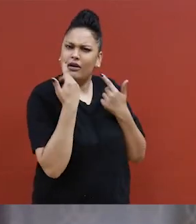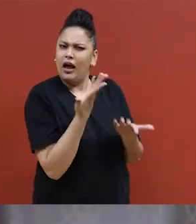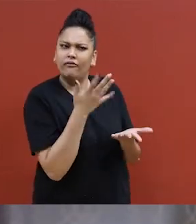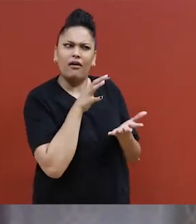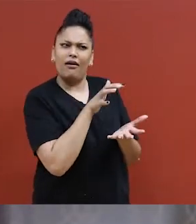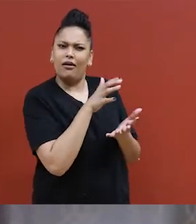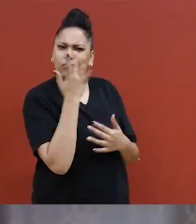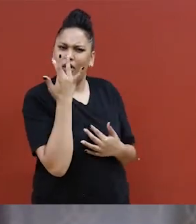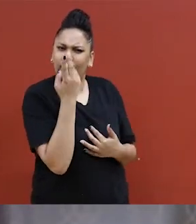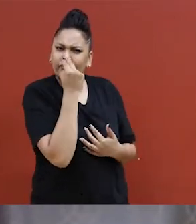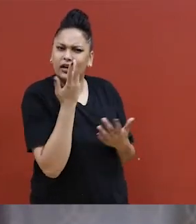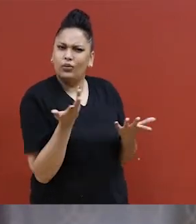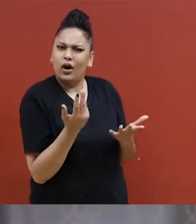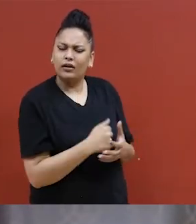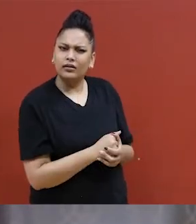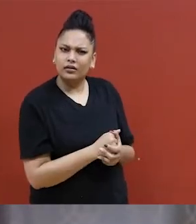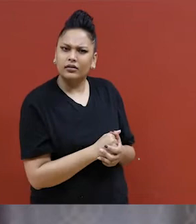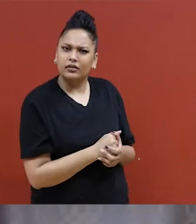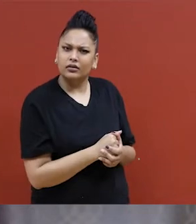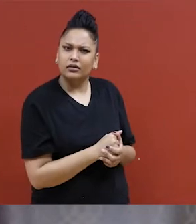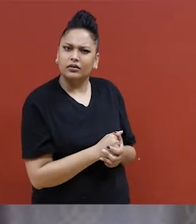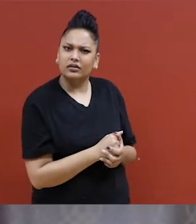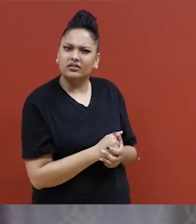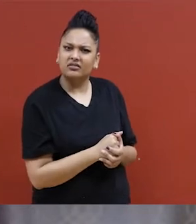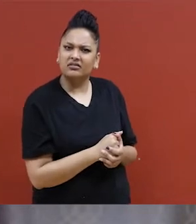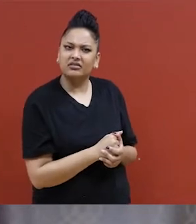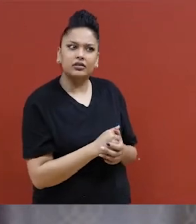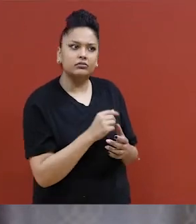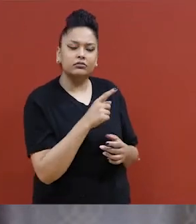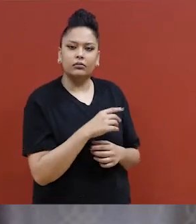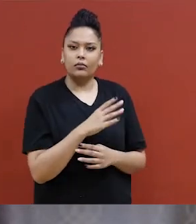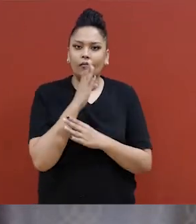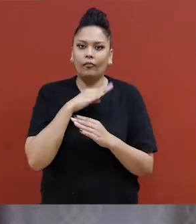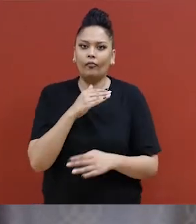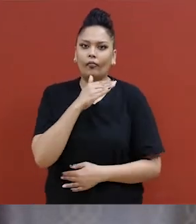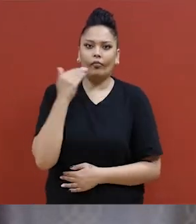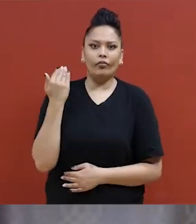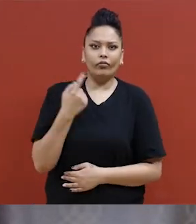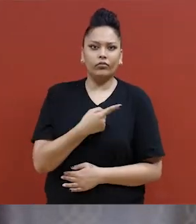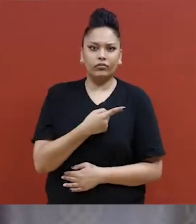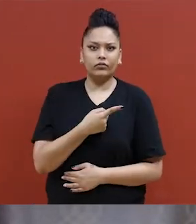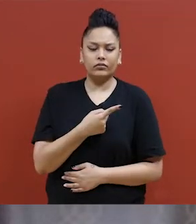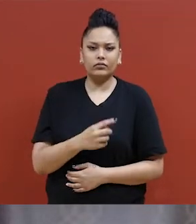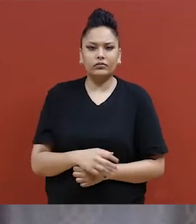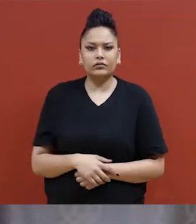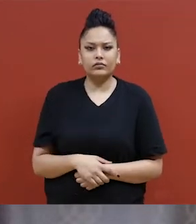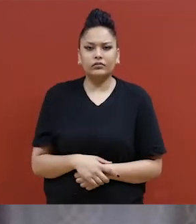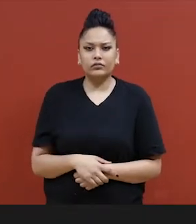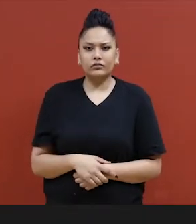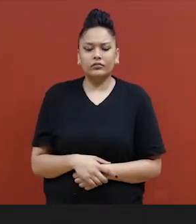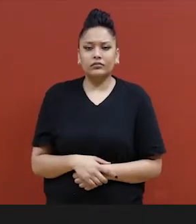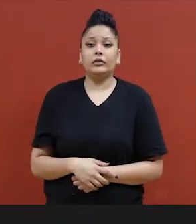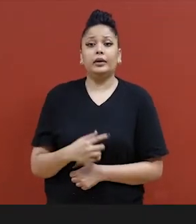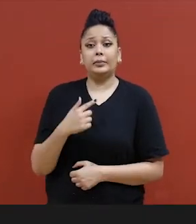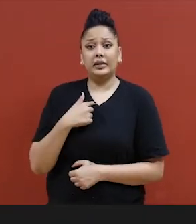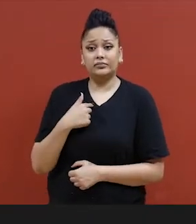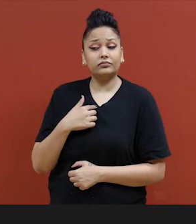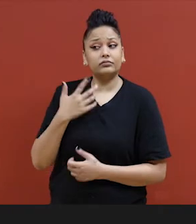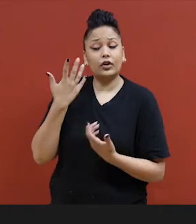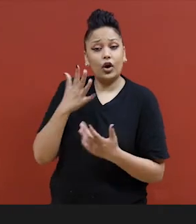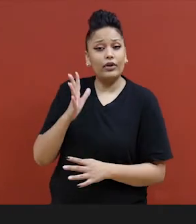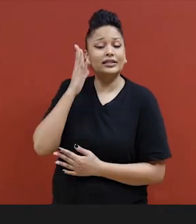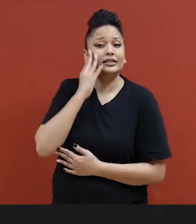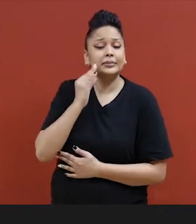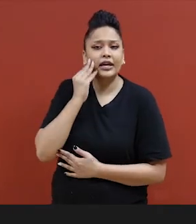how or why that's funny to you. And she didn't even answer the question. So. I've experienced things of